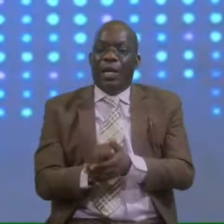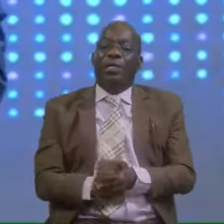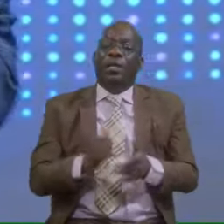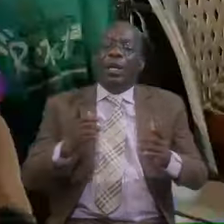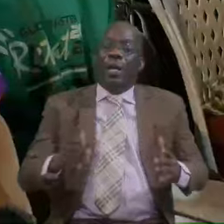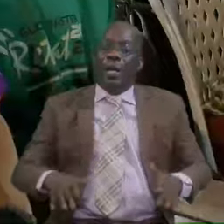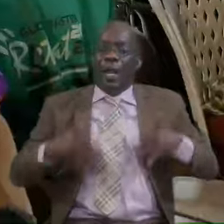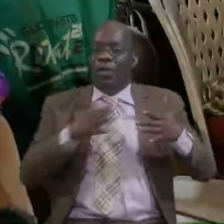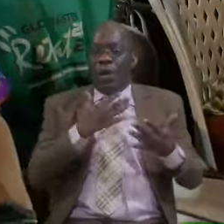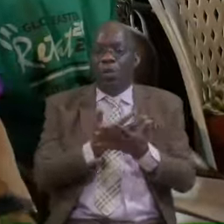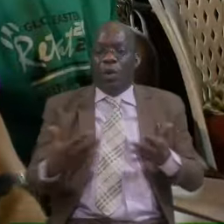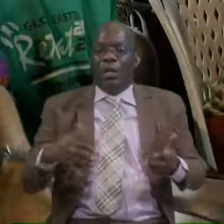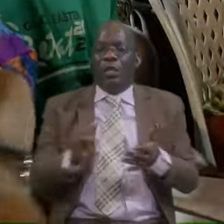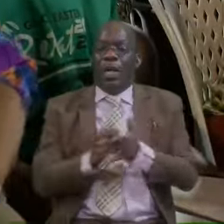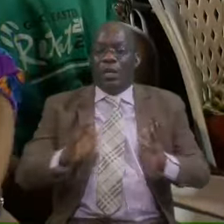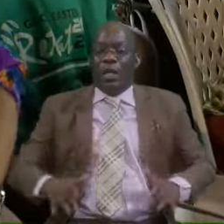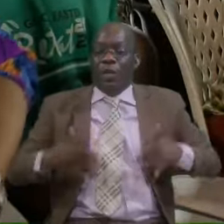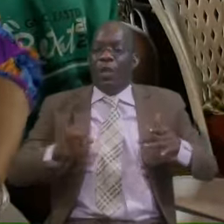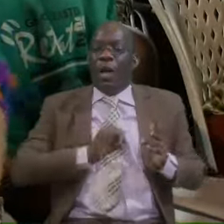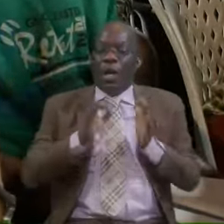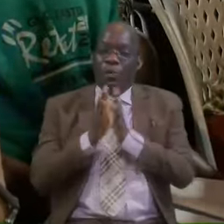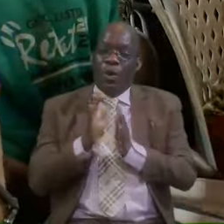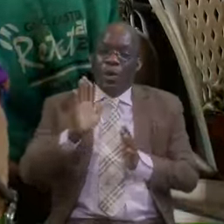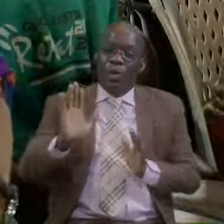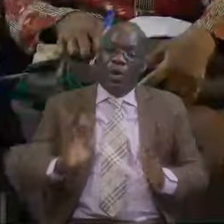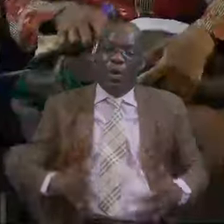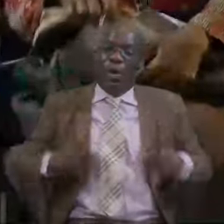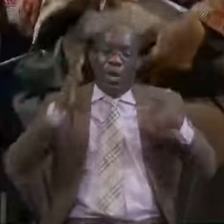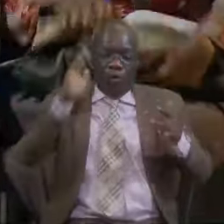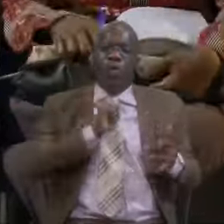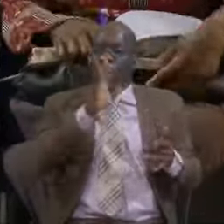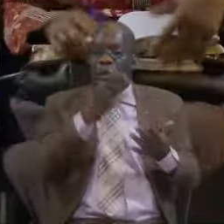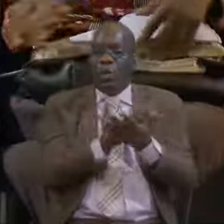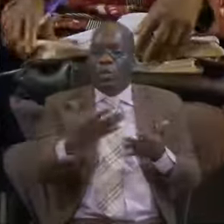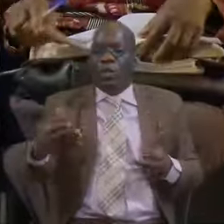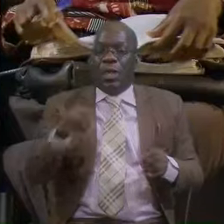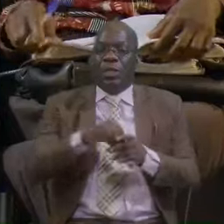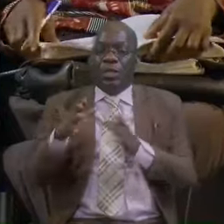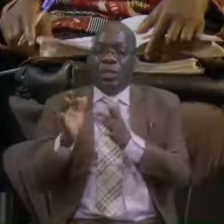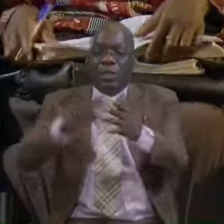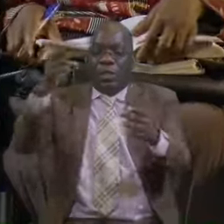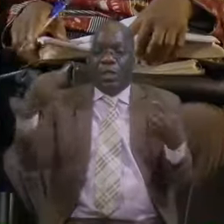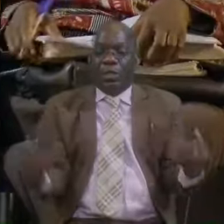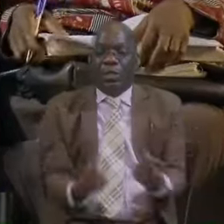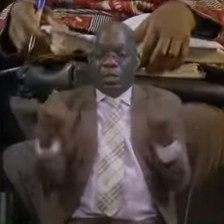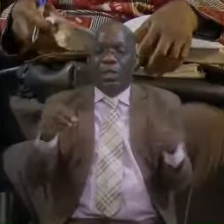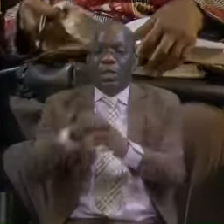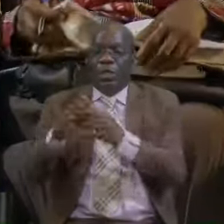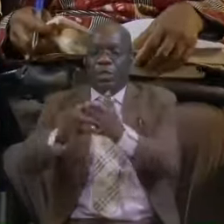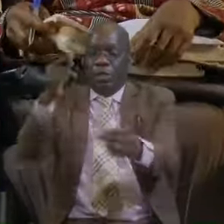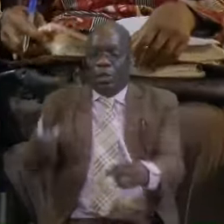life. I pray your life will not be wasted in sin. Tell me